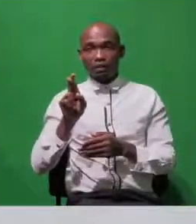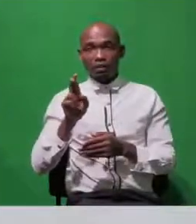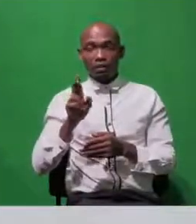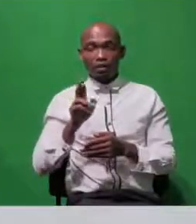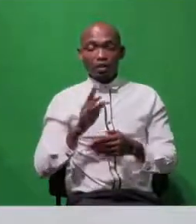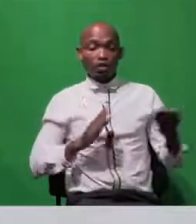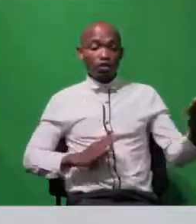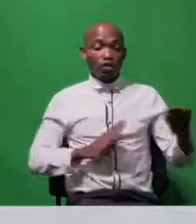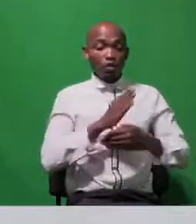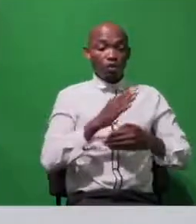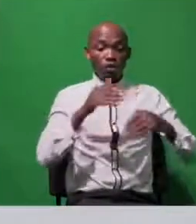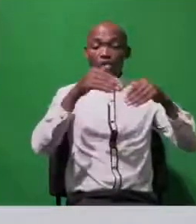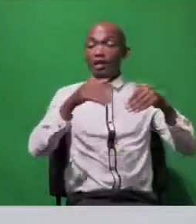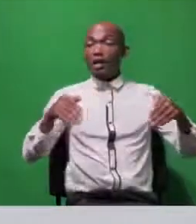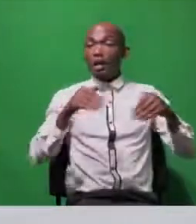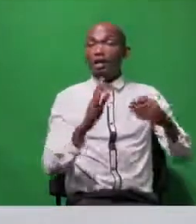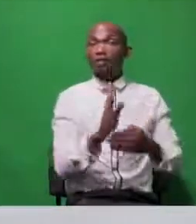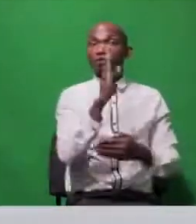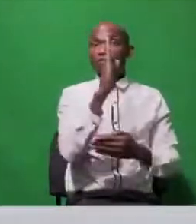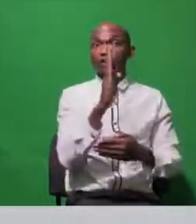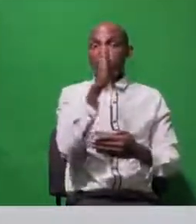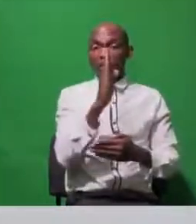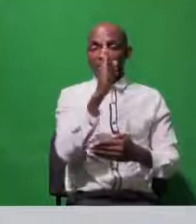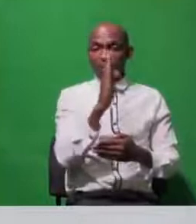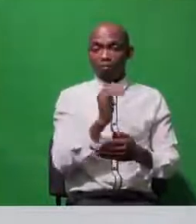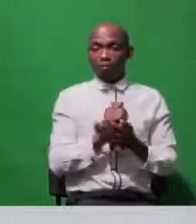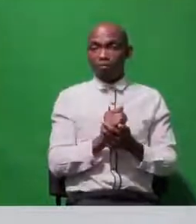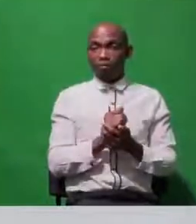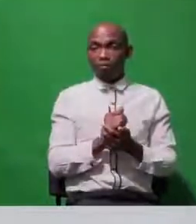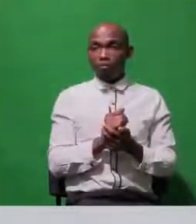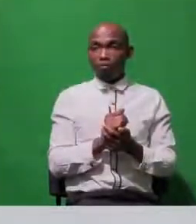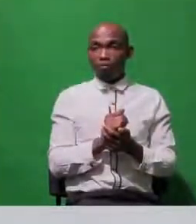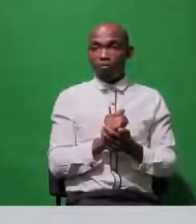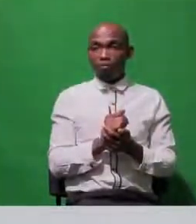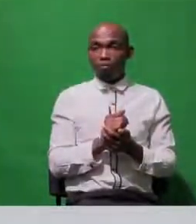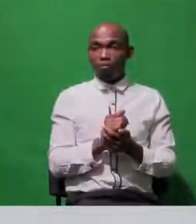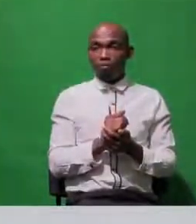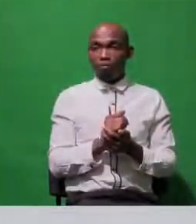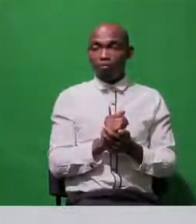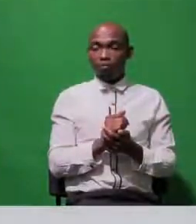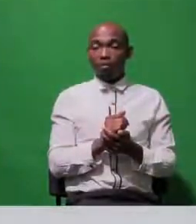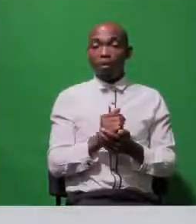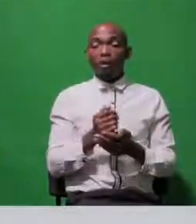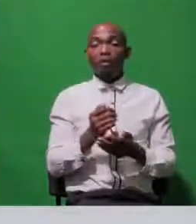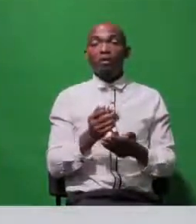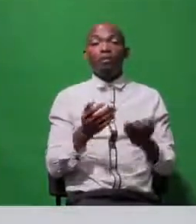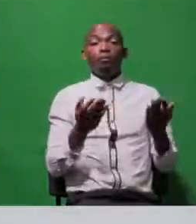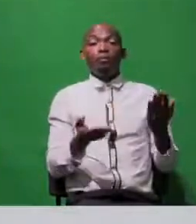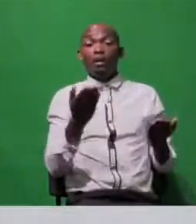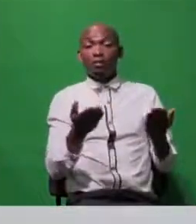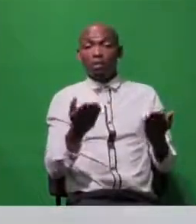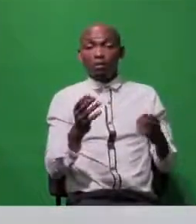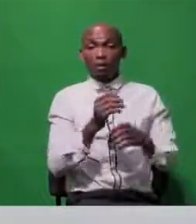dotted line, the vertical lines. And if we have, suppose now the line